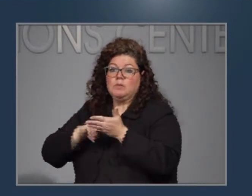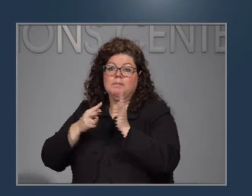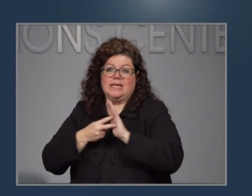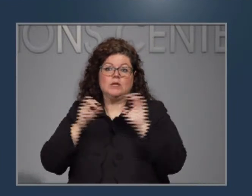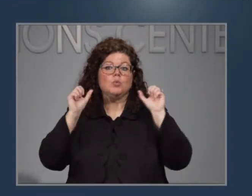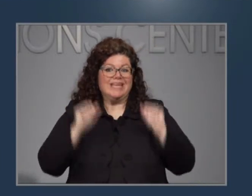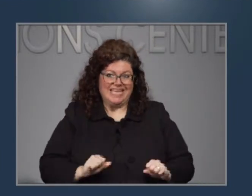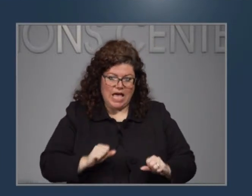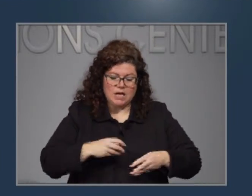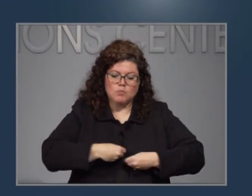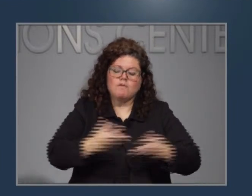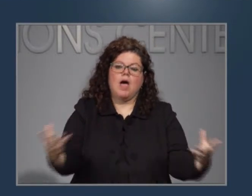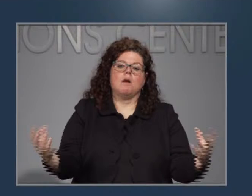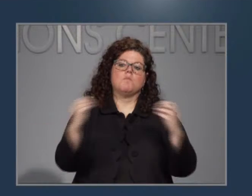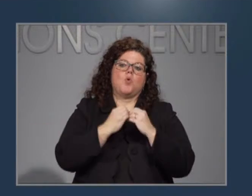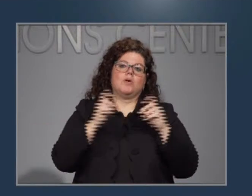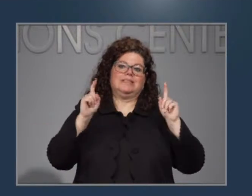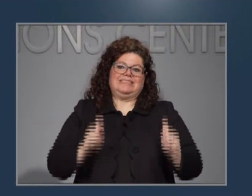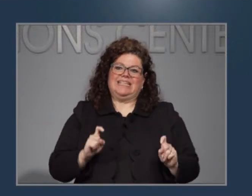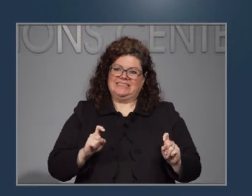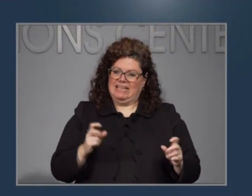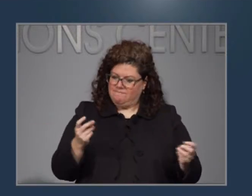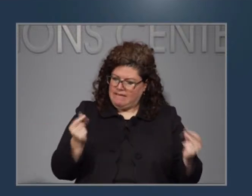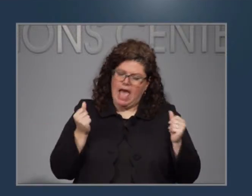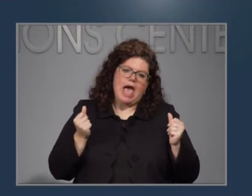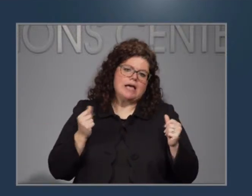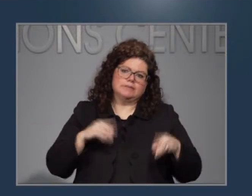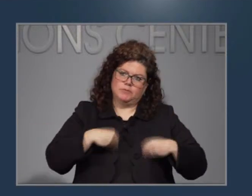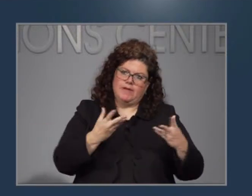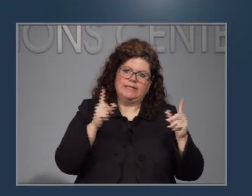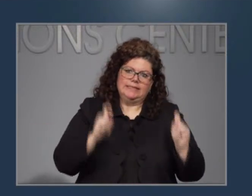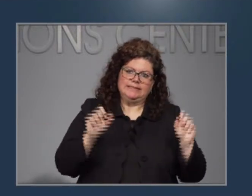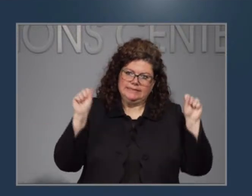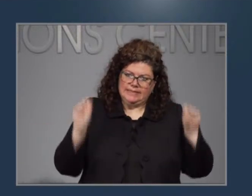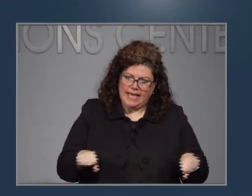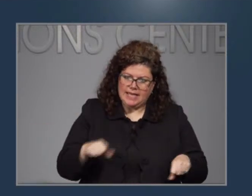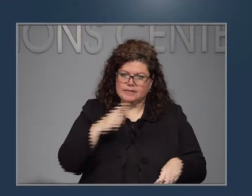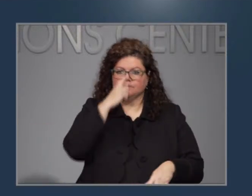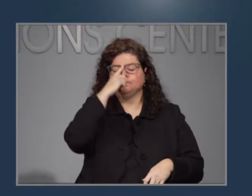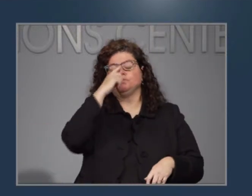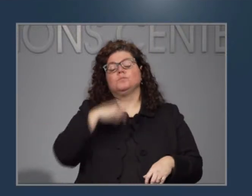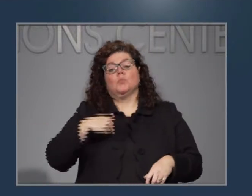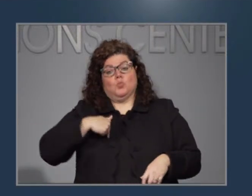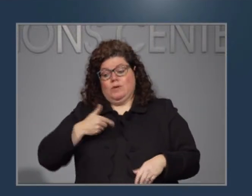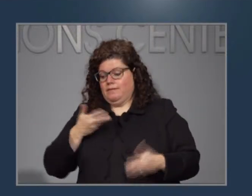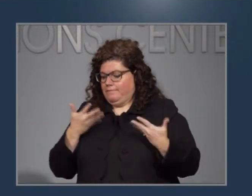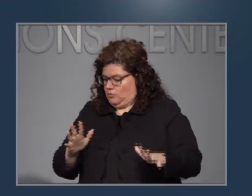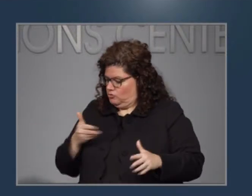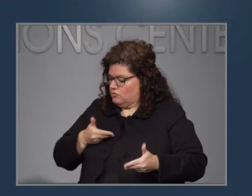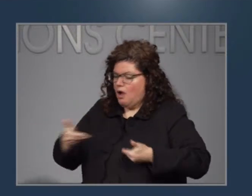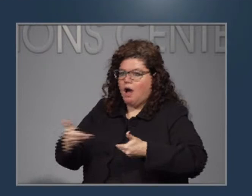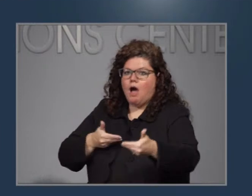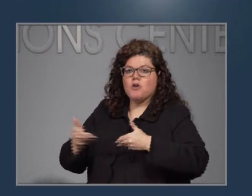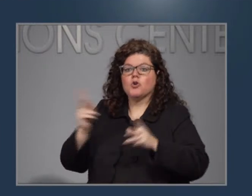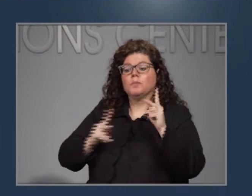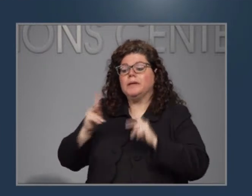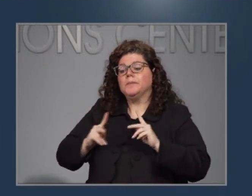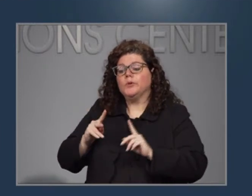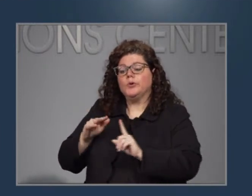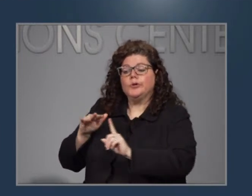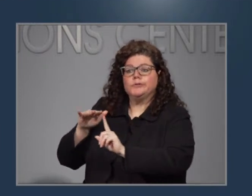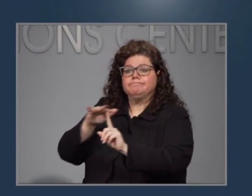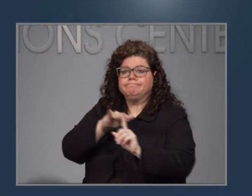where it's needed in the state. We've hired more than 250 contact tracers to bolster our efforts of our local